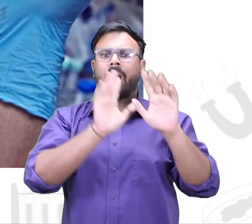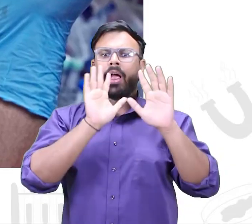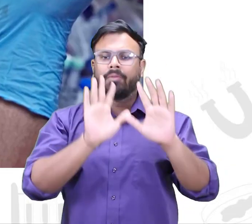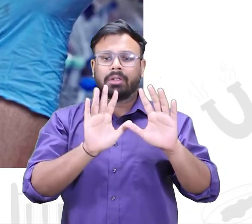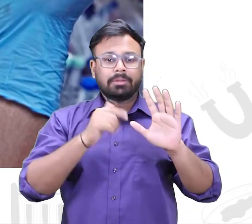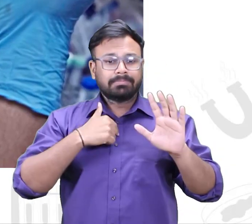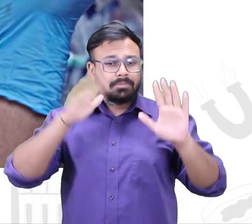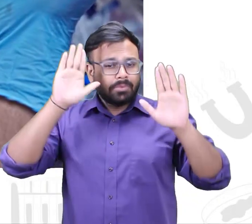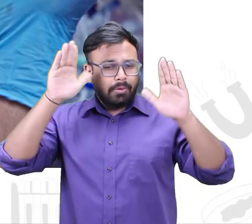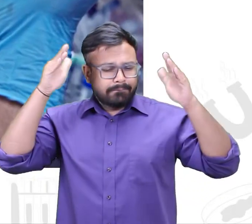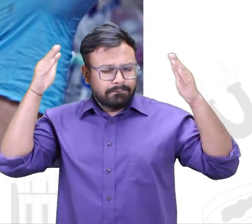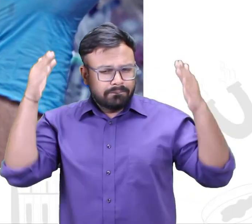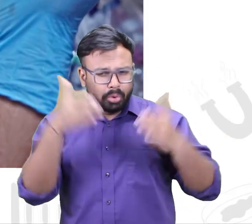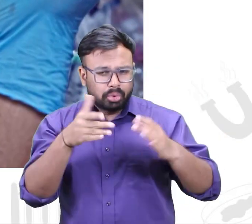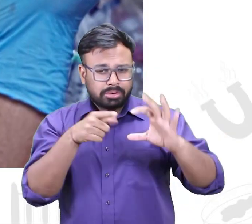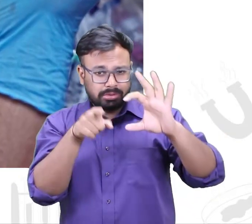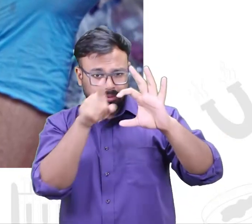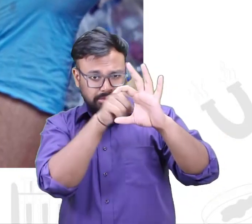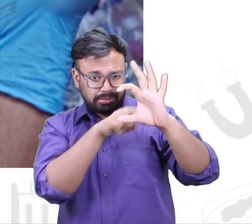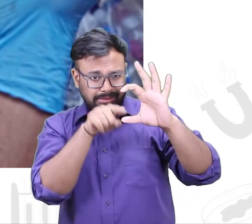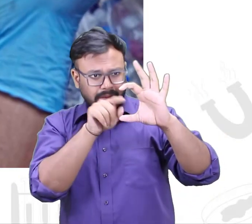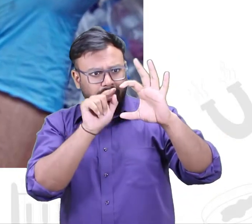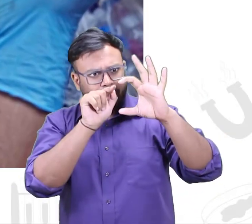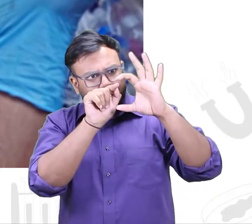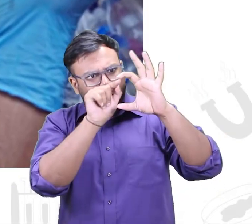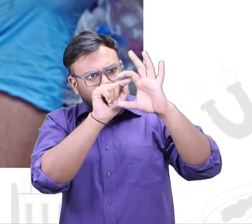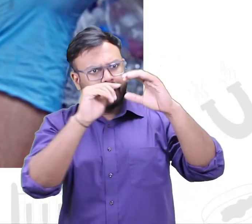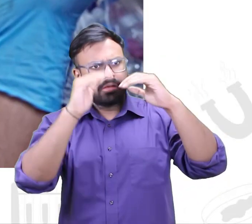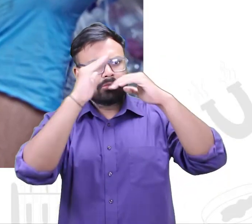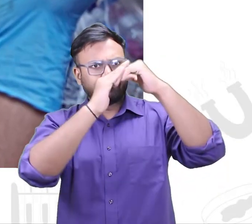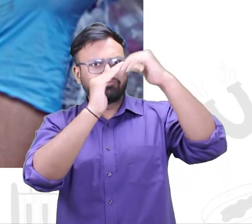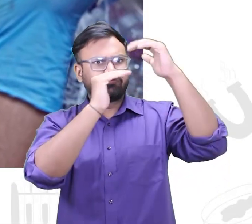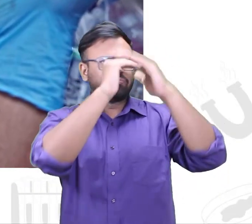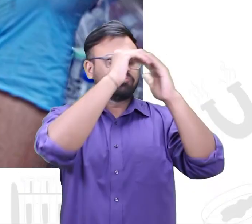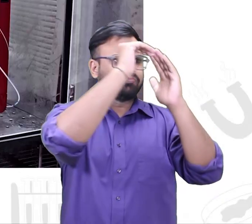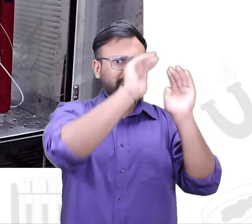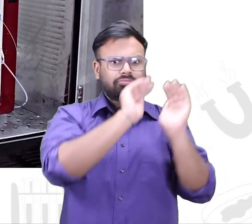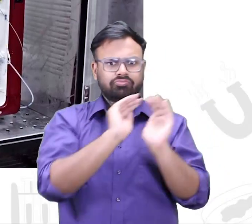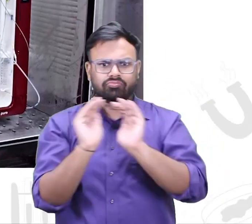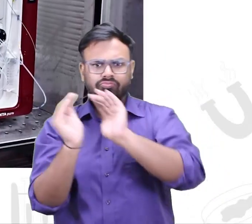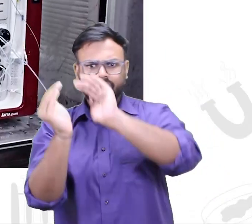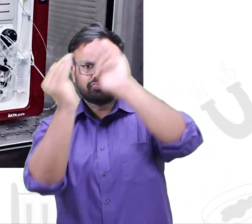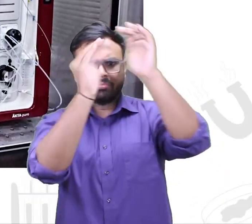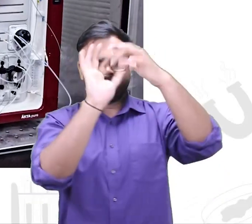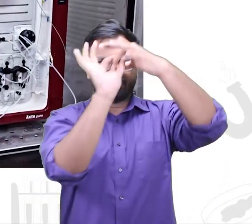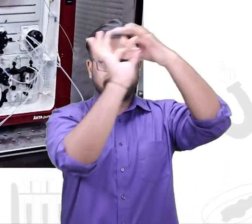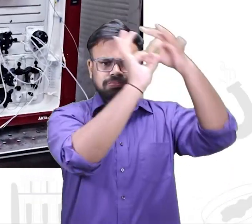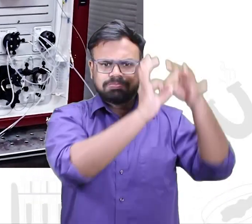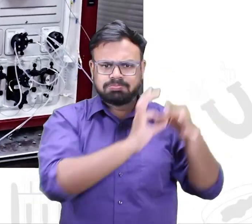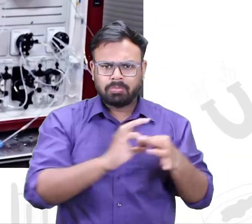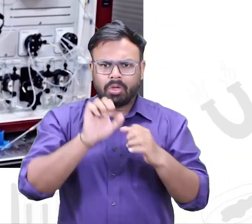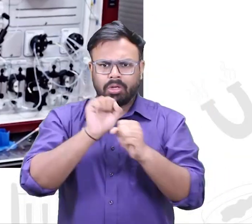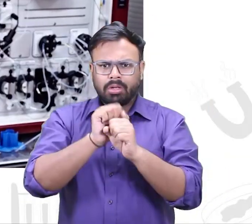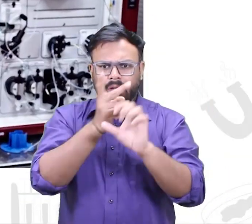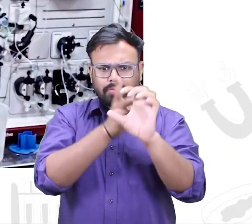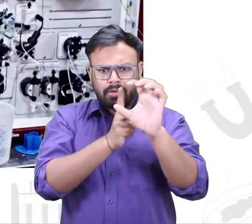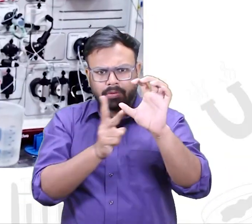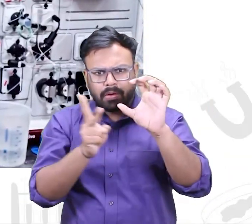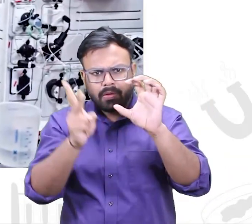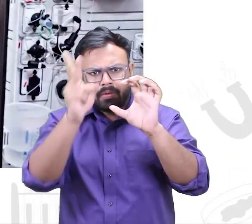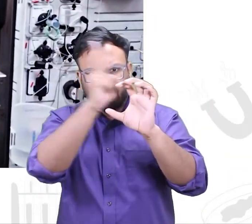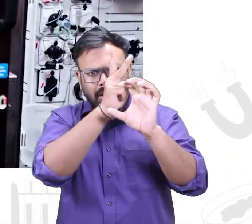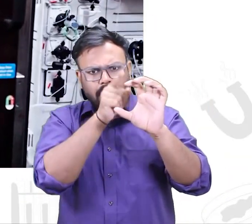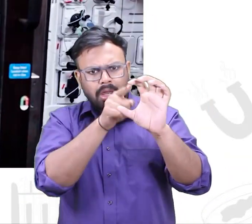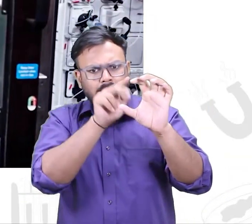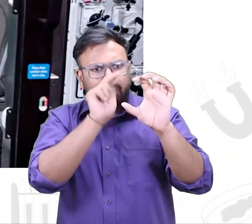we are interested in looking at is how different cytoskeletal elements, which provide support structures for cell, as well as they provide the necessary protrusive